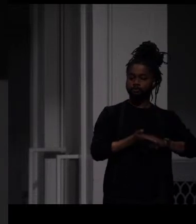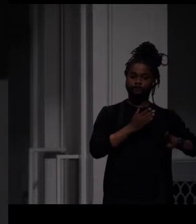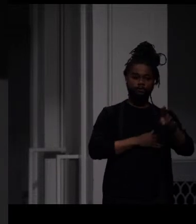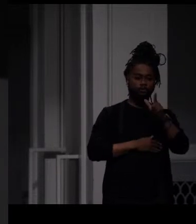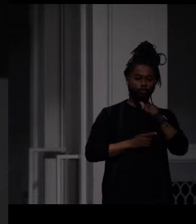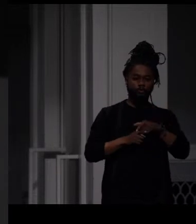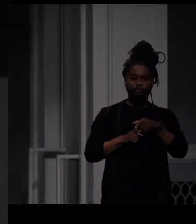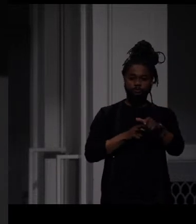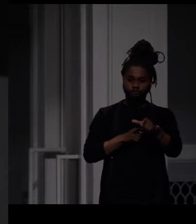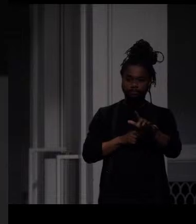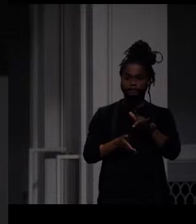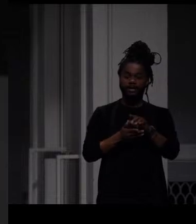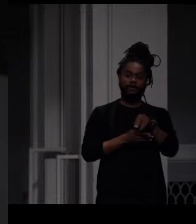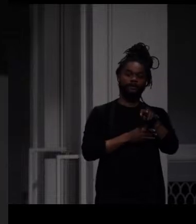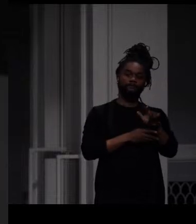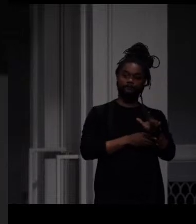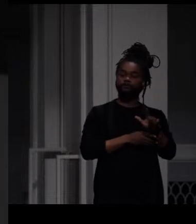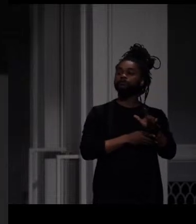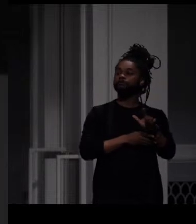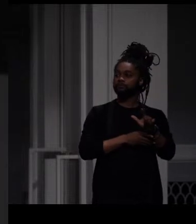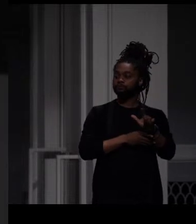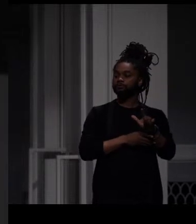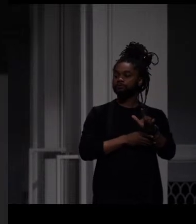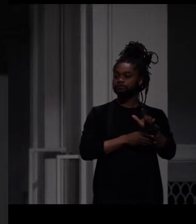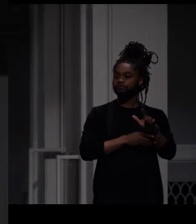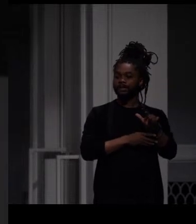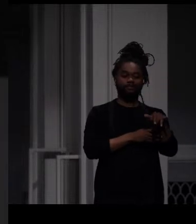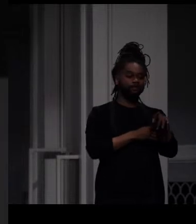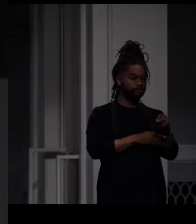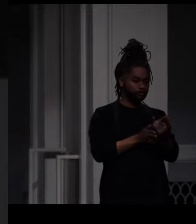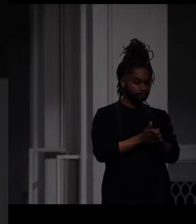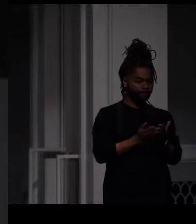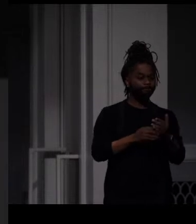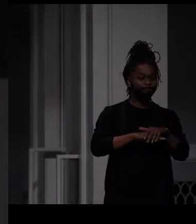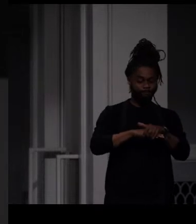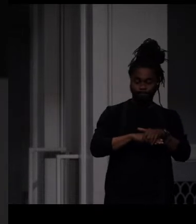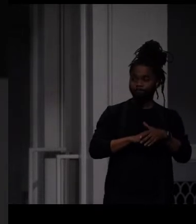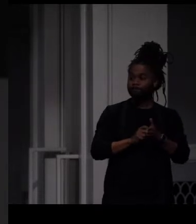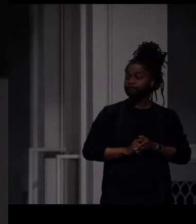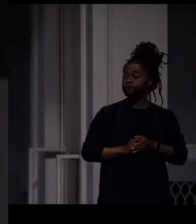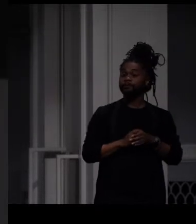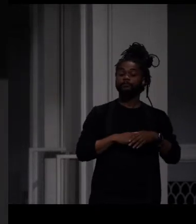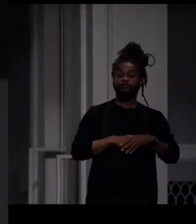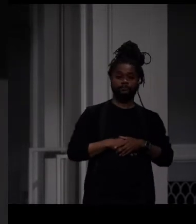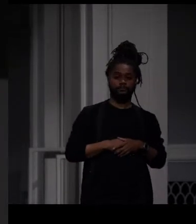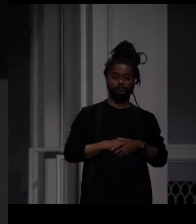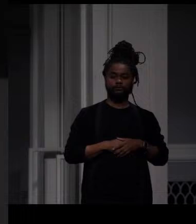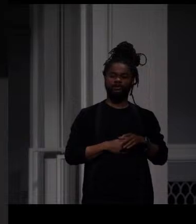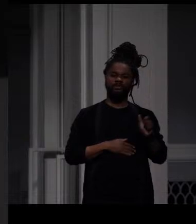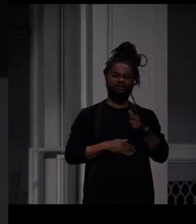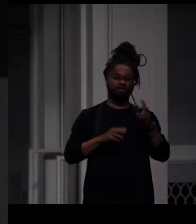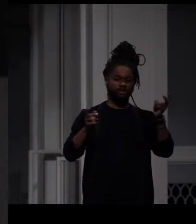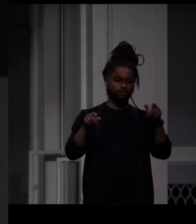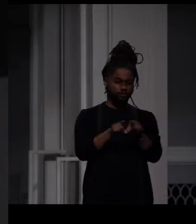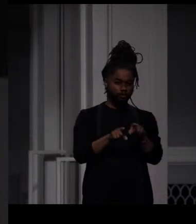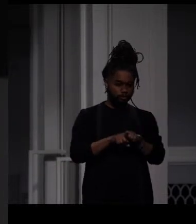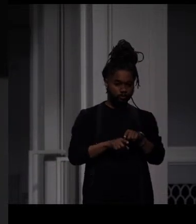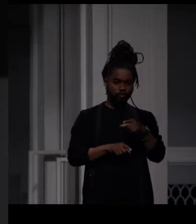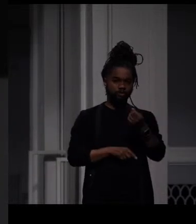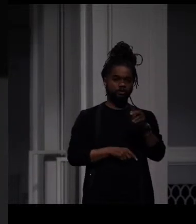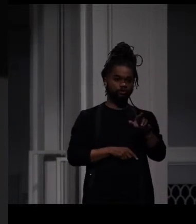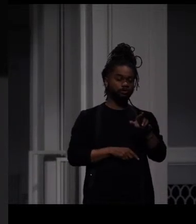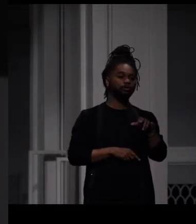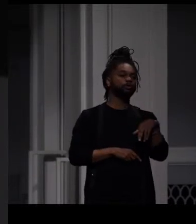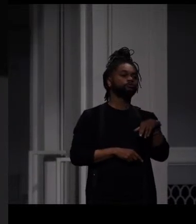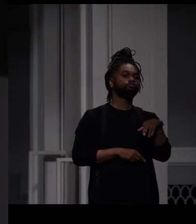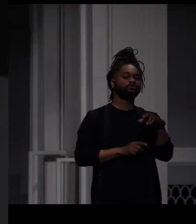in medieval English literature. Her scholarship and publications center, among other topics, on gender and sexuality in